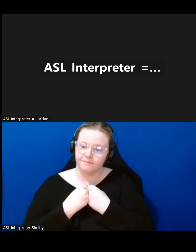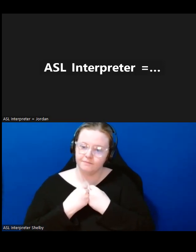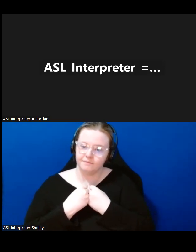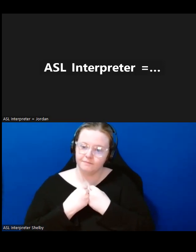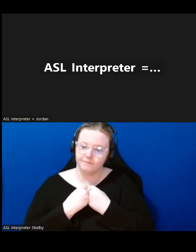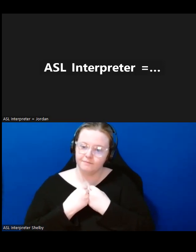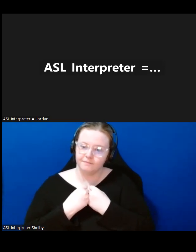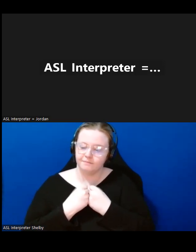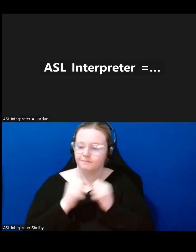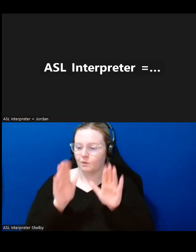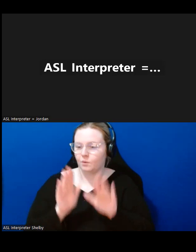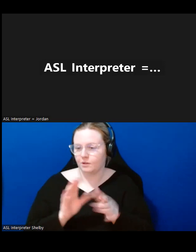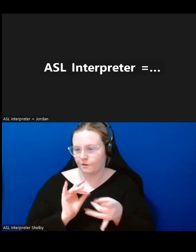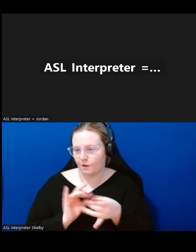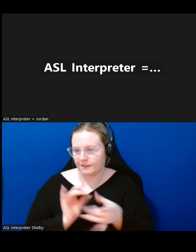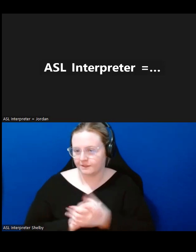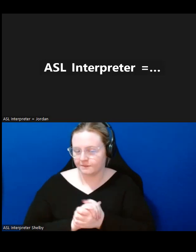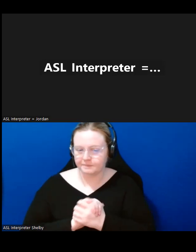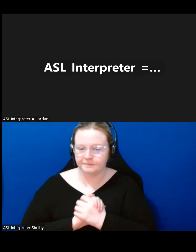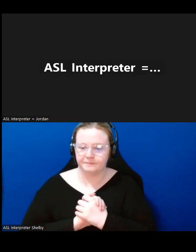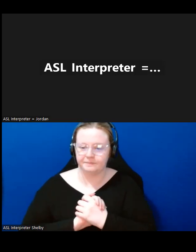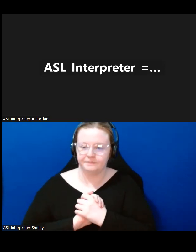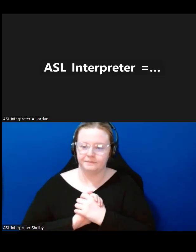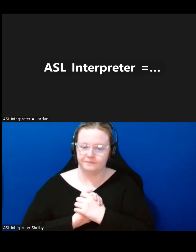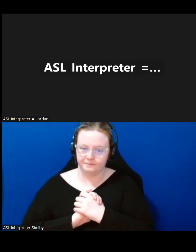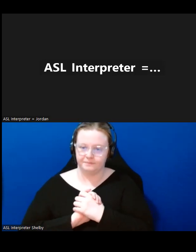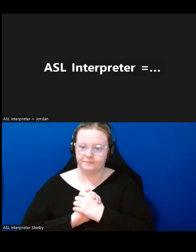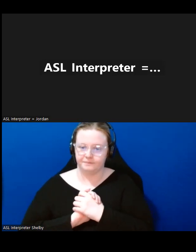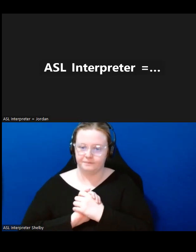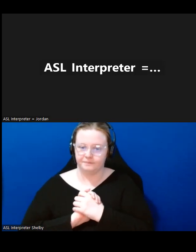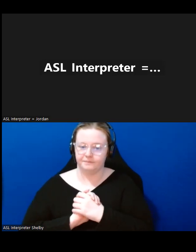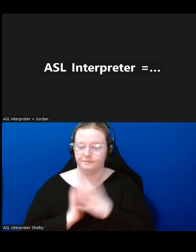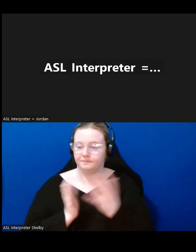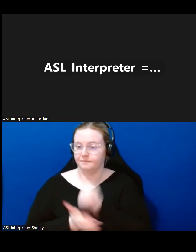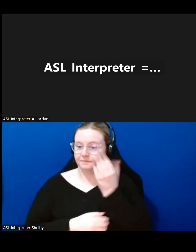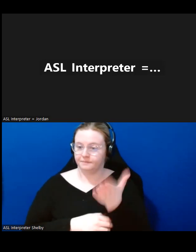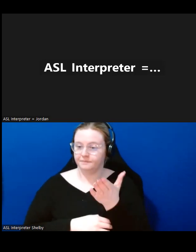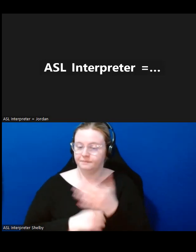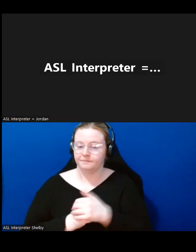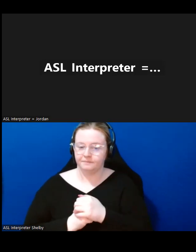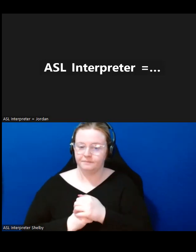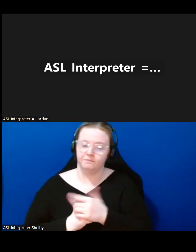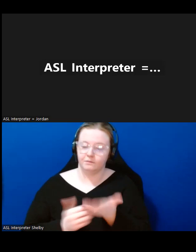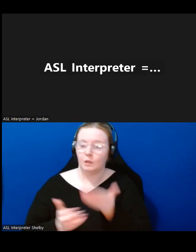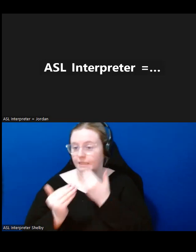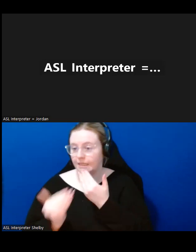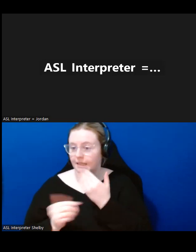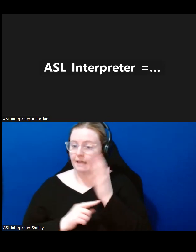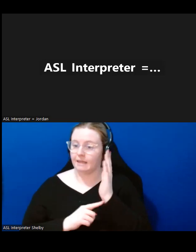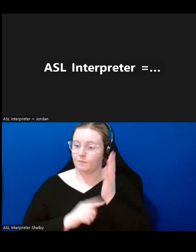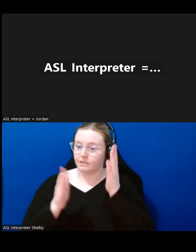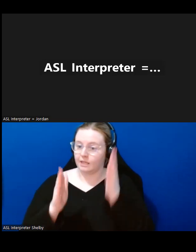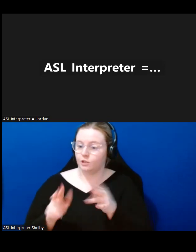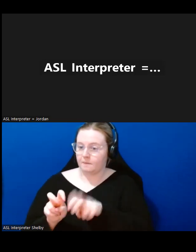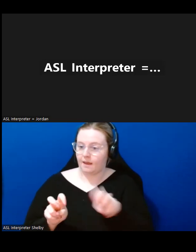what a lovely comment we had during registration. I would like to take the opportunity to thank our fantastic panel that joined